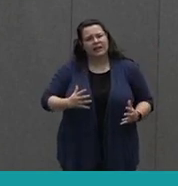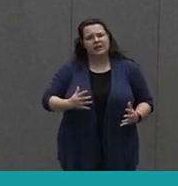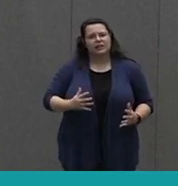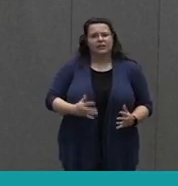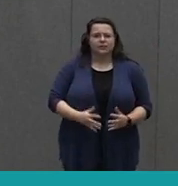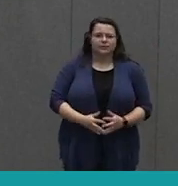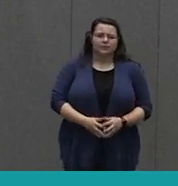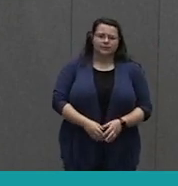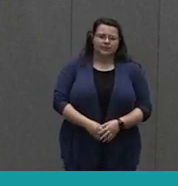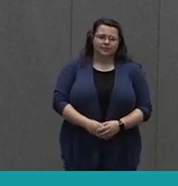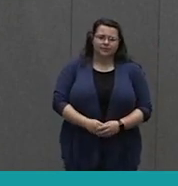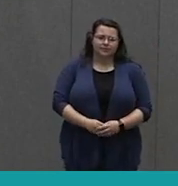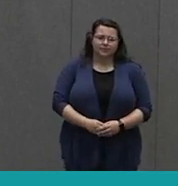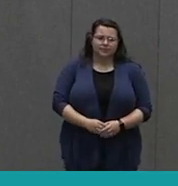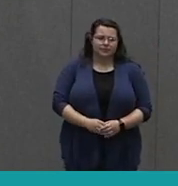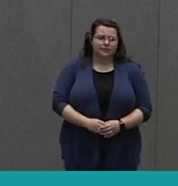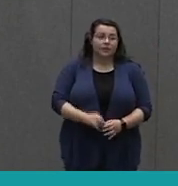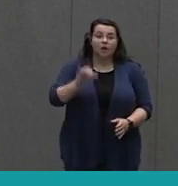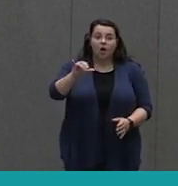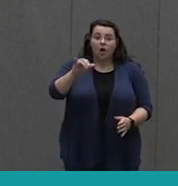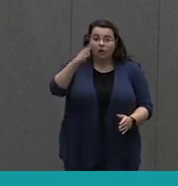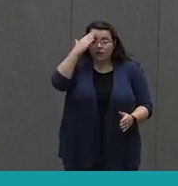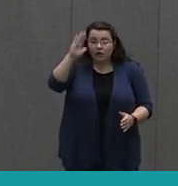feeling miserable.